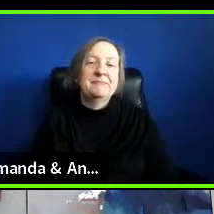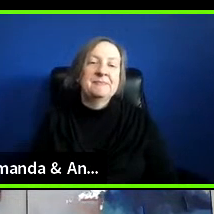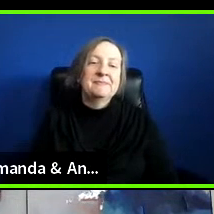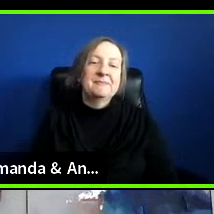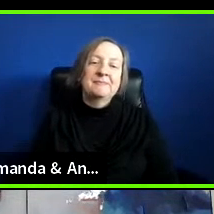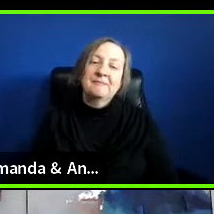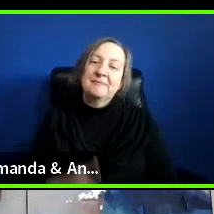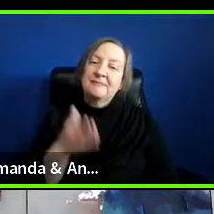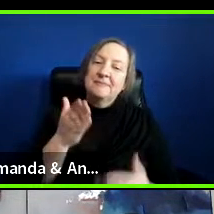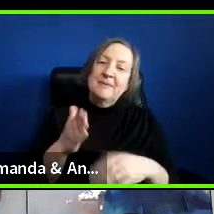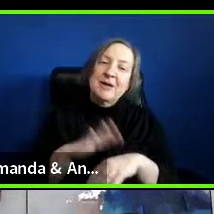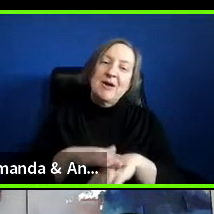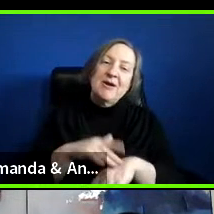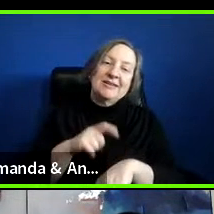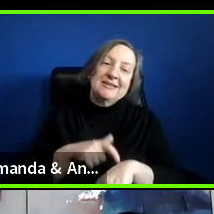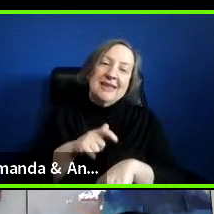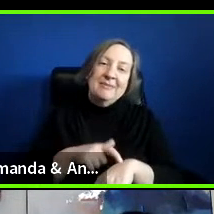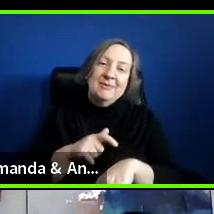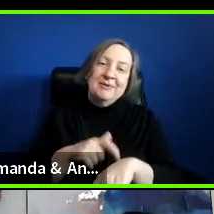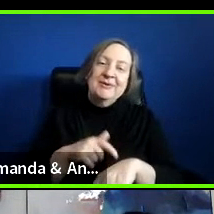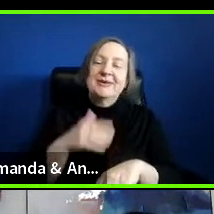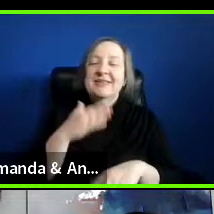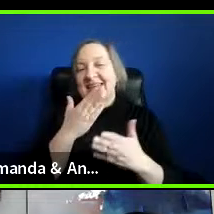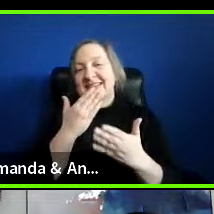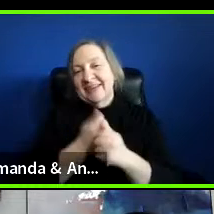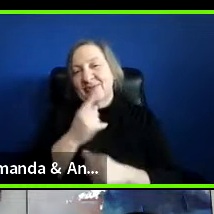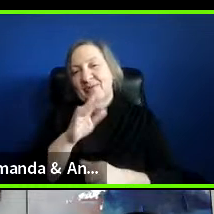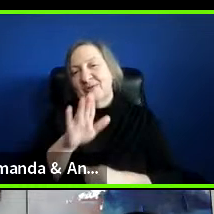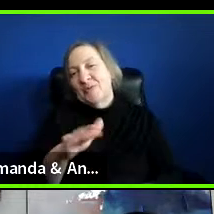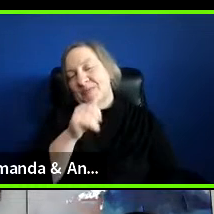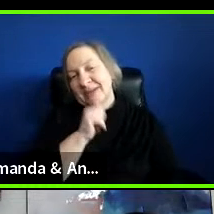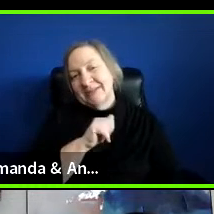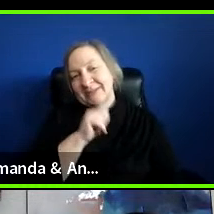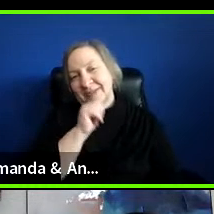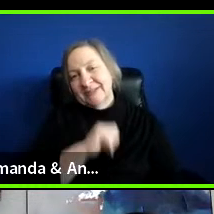Yeah, it's probably on a timer. Thank you, everyone, for your patience.